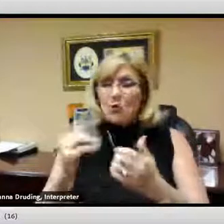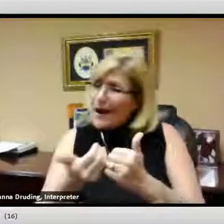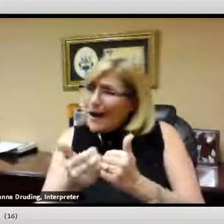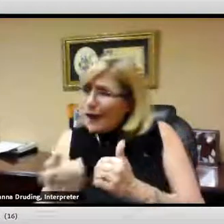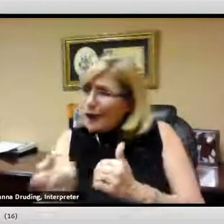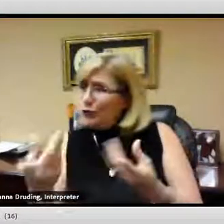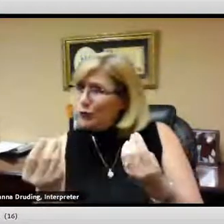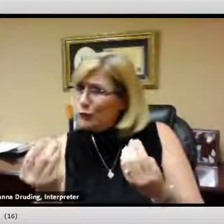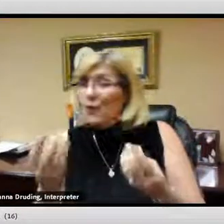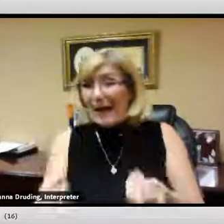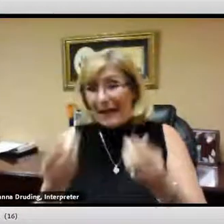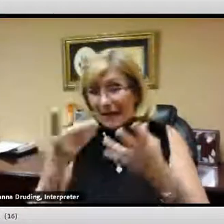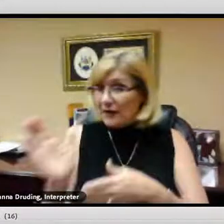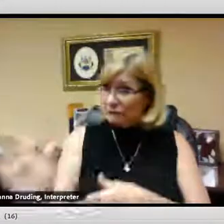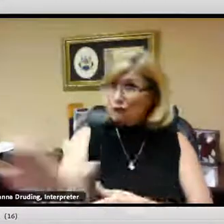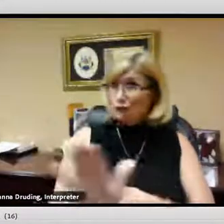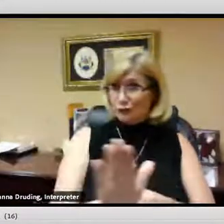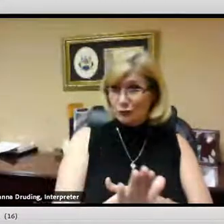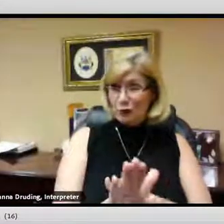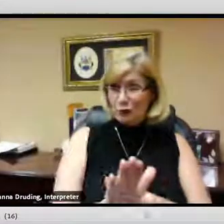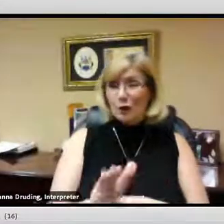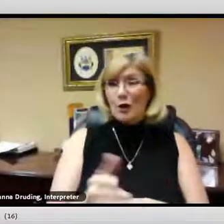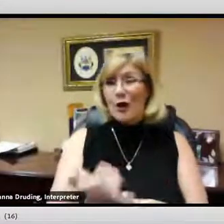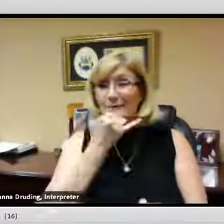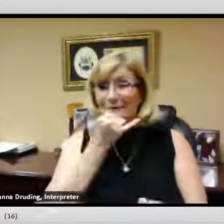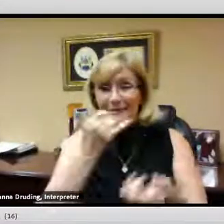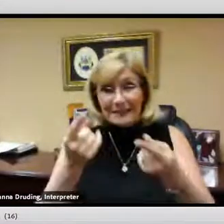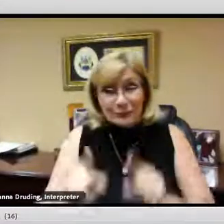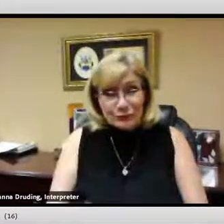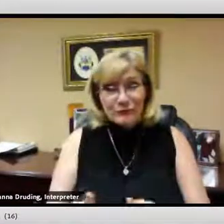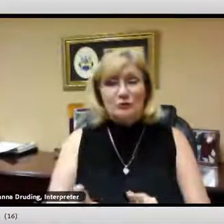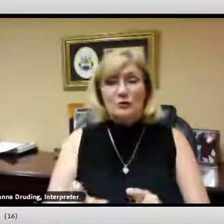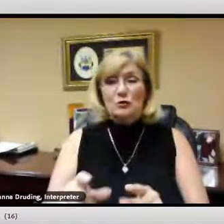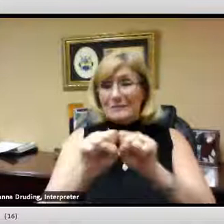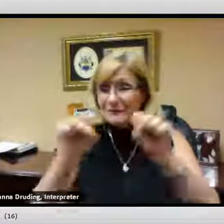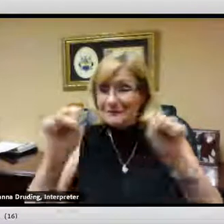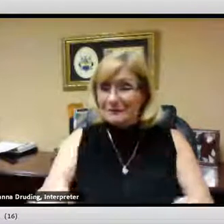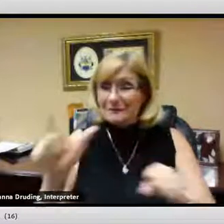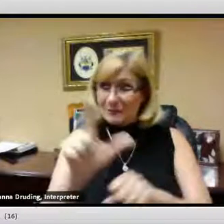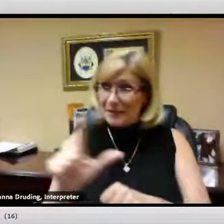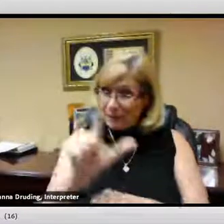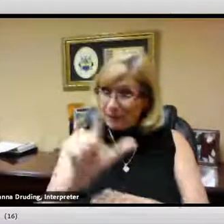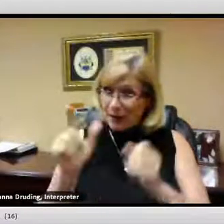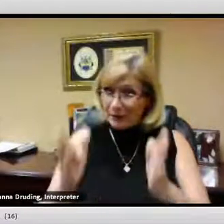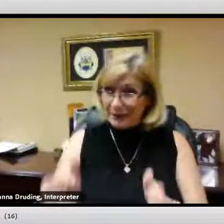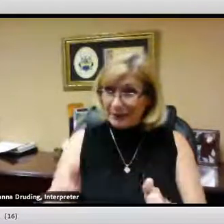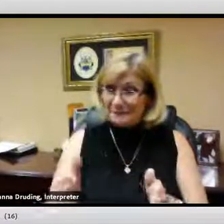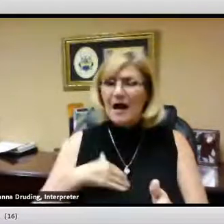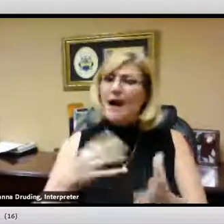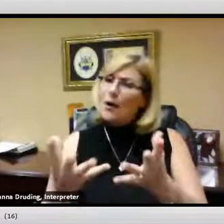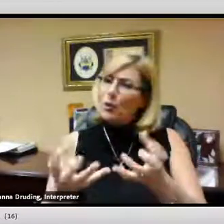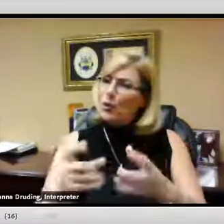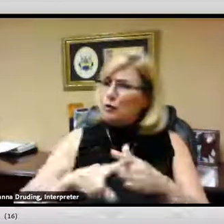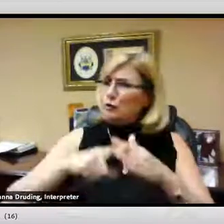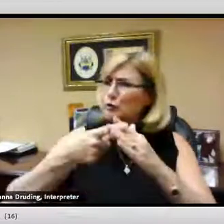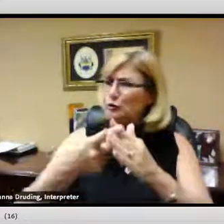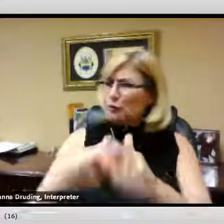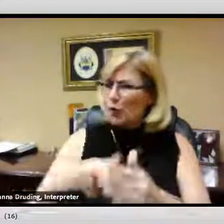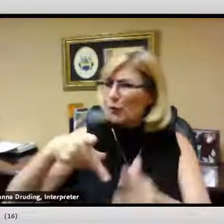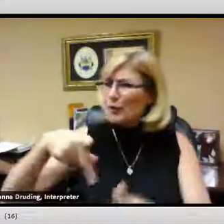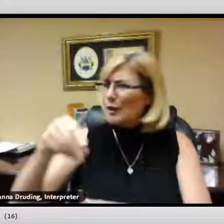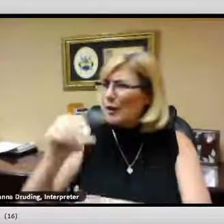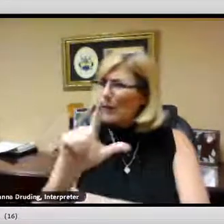lot of you probably are accidental systems librarians. I want to start, if we could, with the poll. The